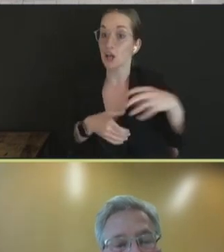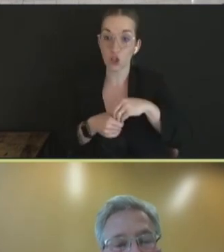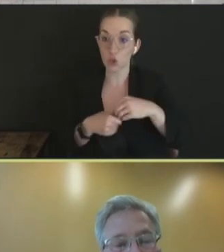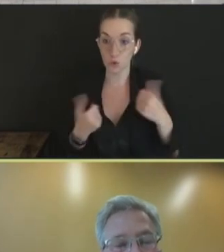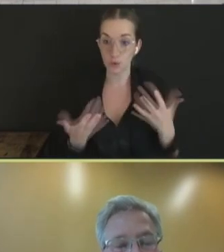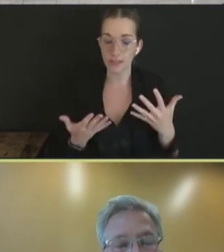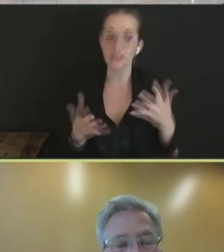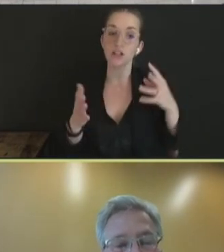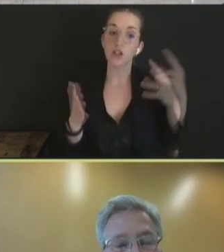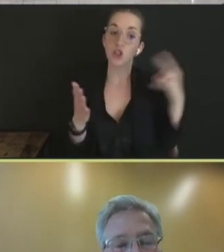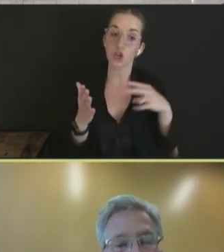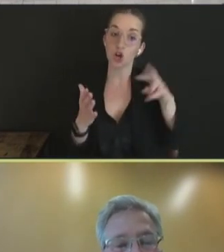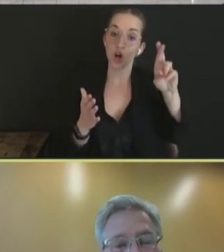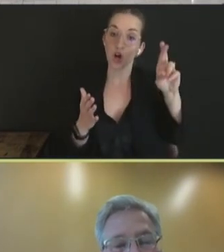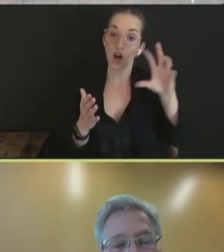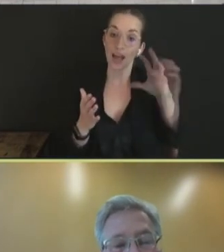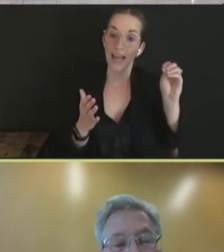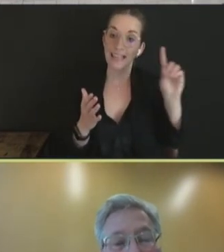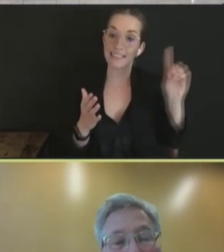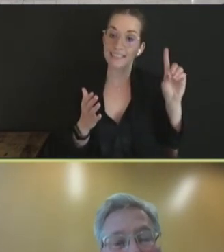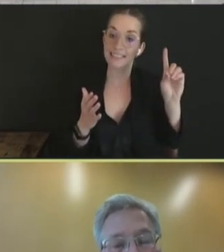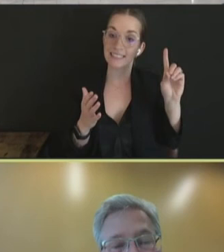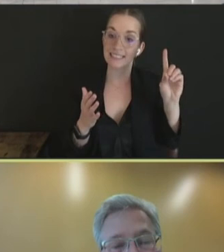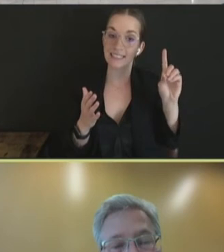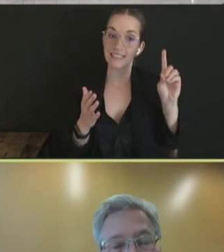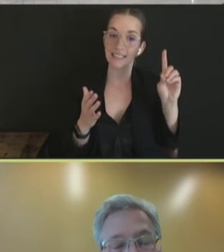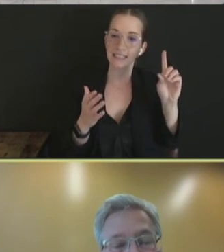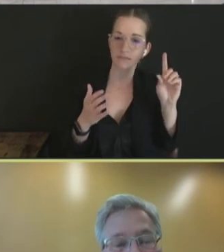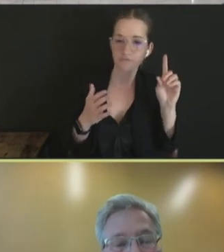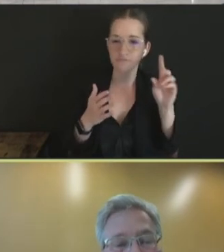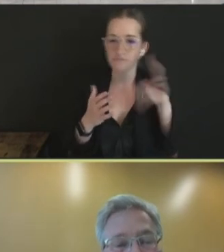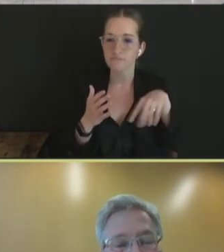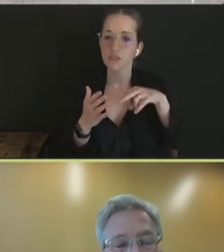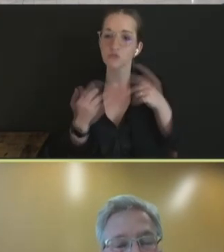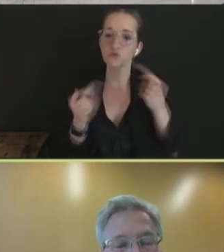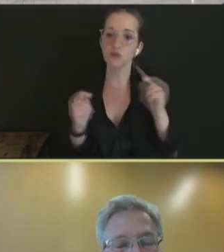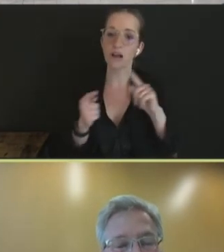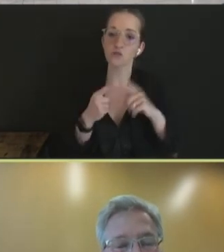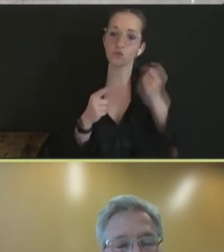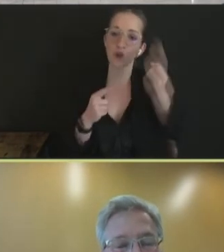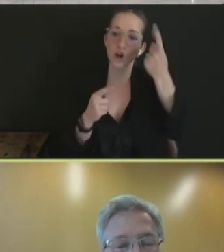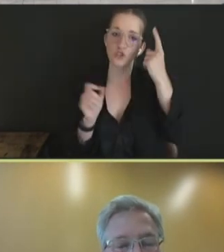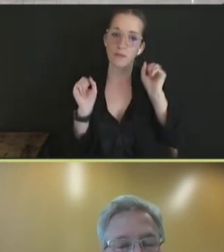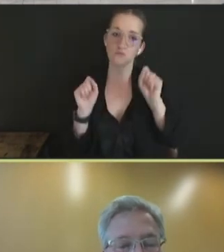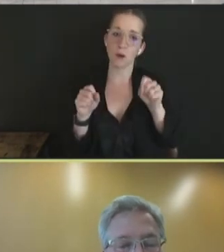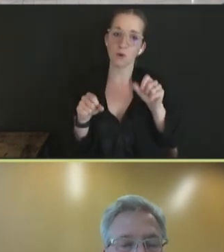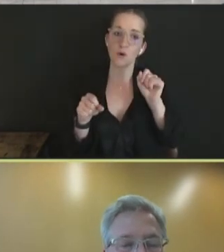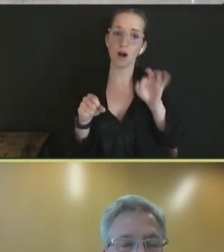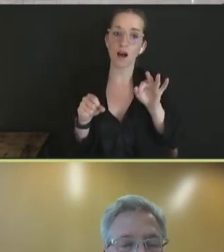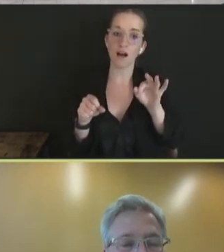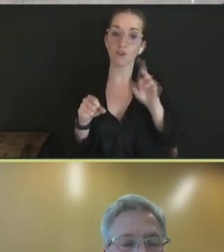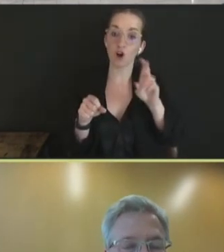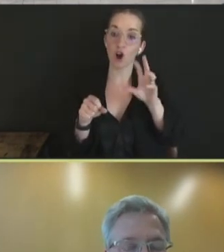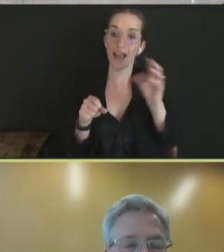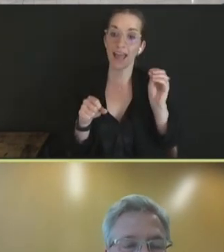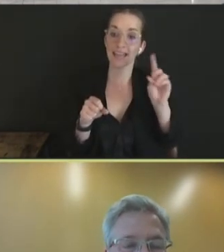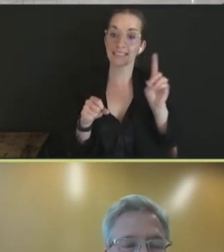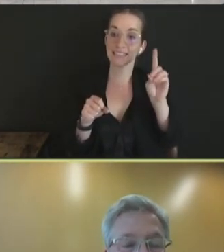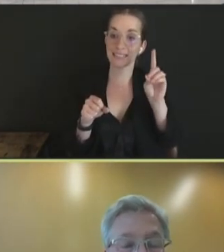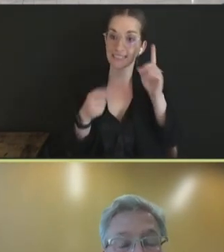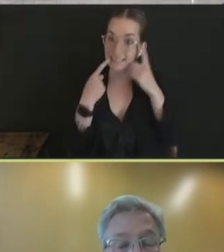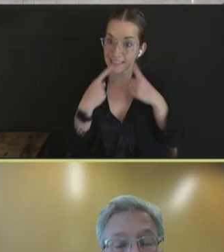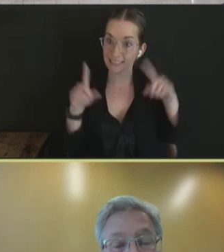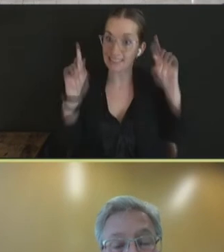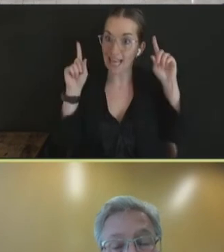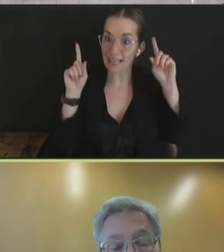R&D exercise and trying to understand the probability of R&D success. And added to